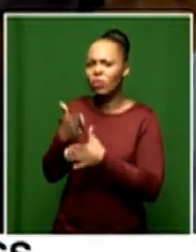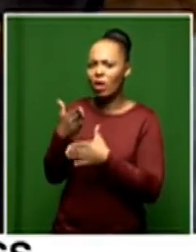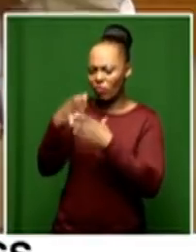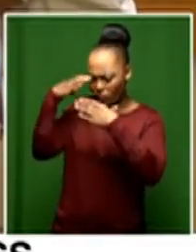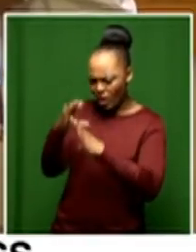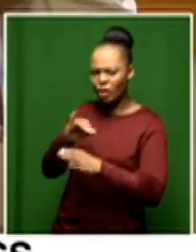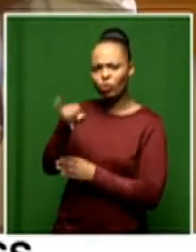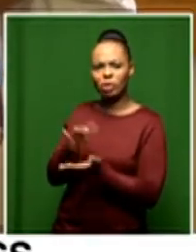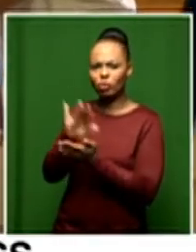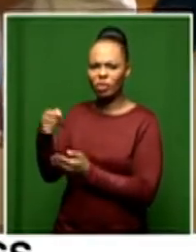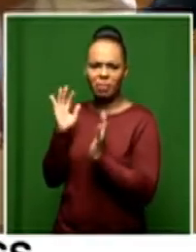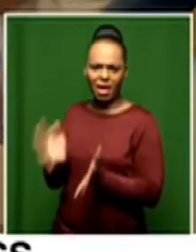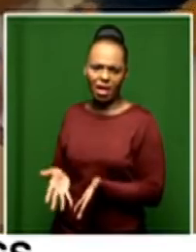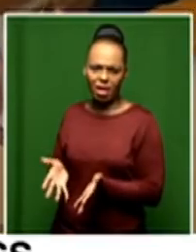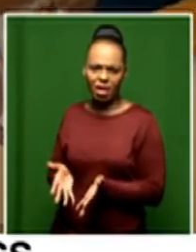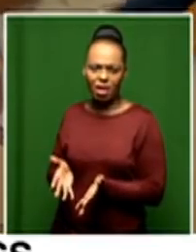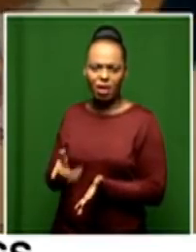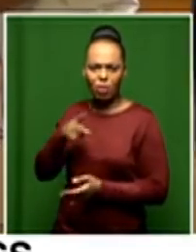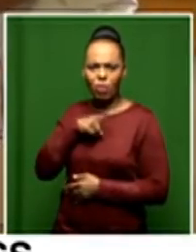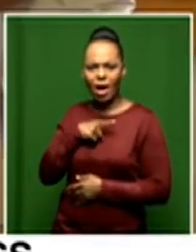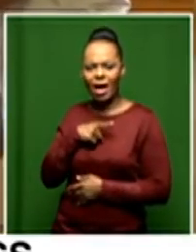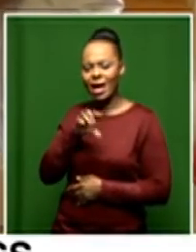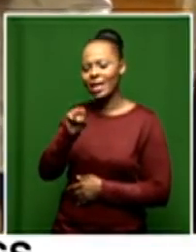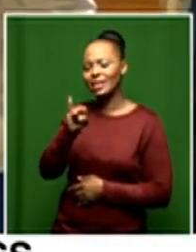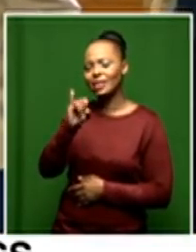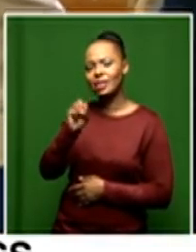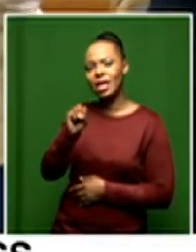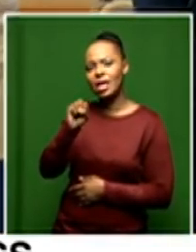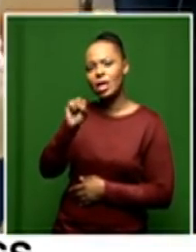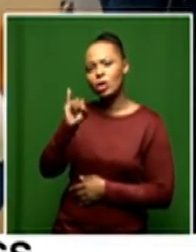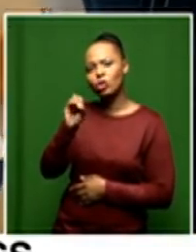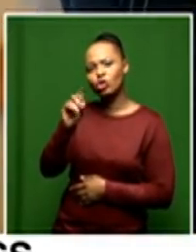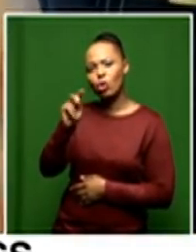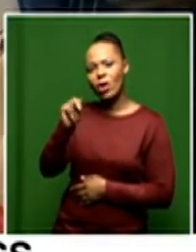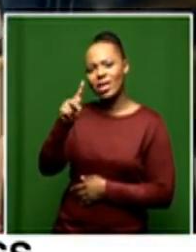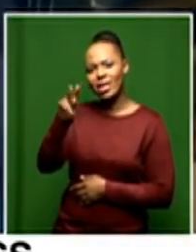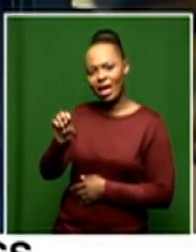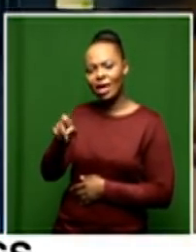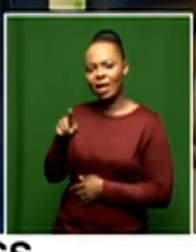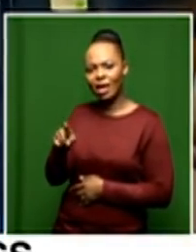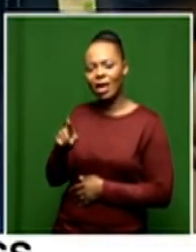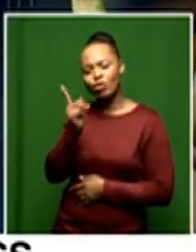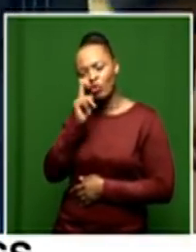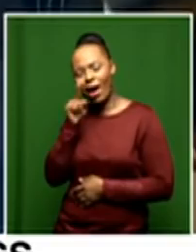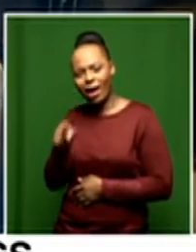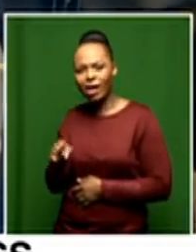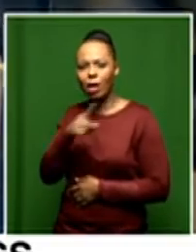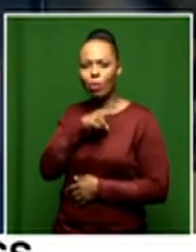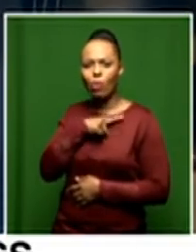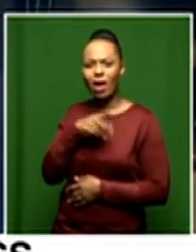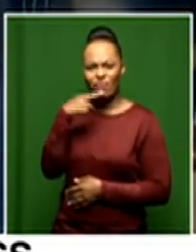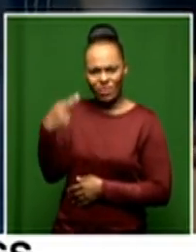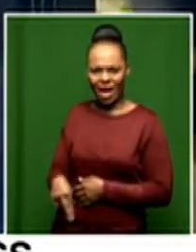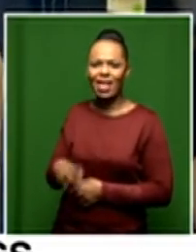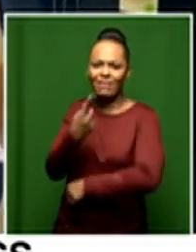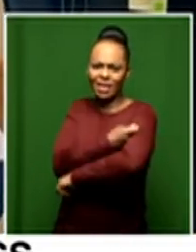Johnson on their trial, the Sisonke trial? It's not obviously, there are no placebos being given. This is the real